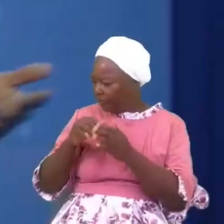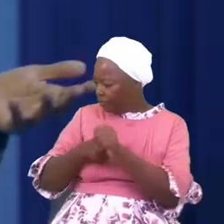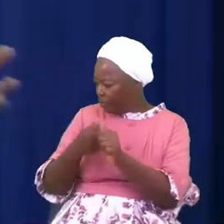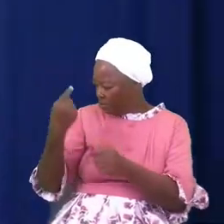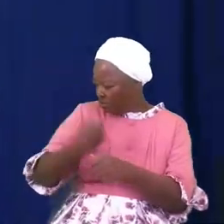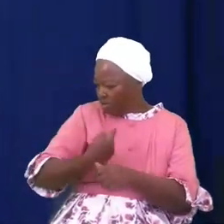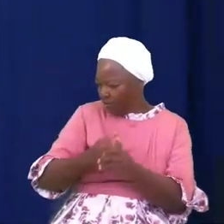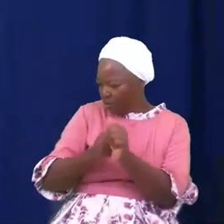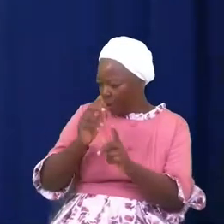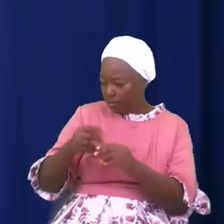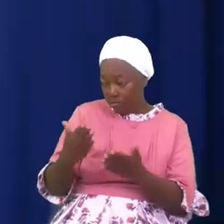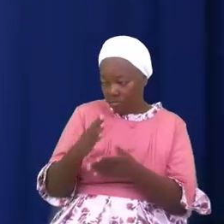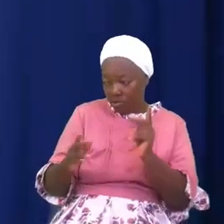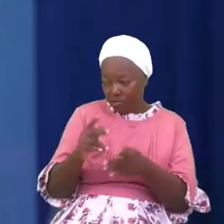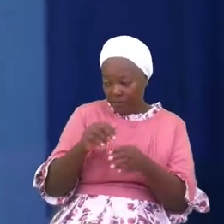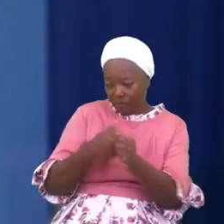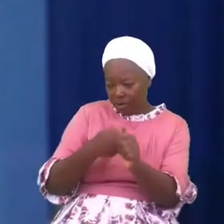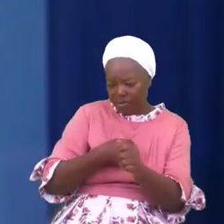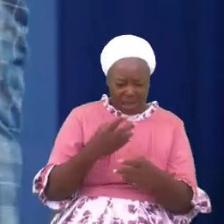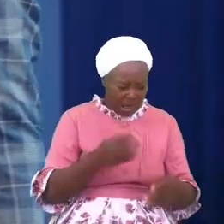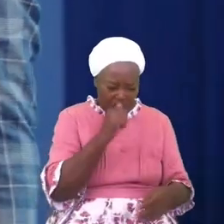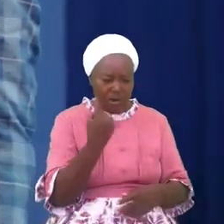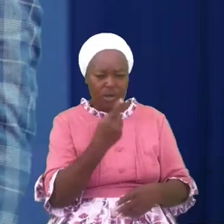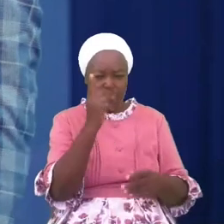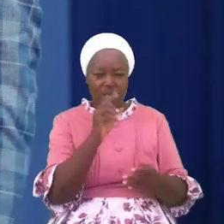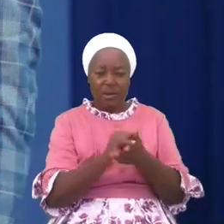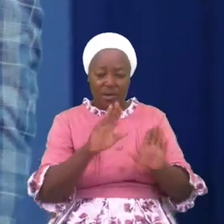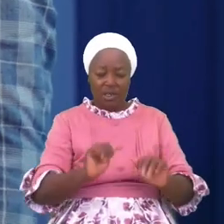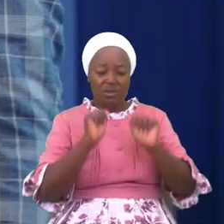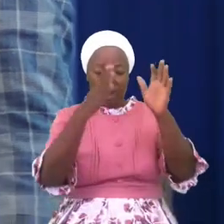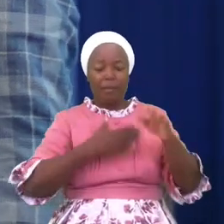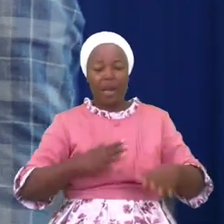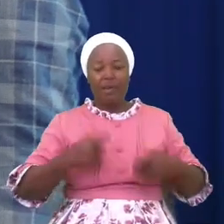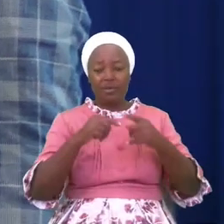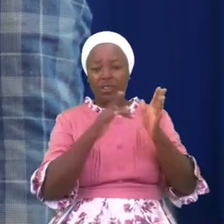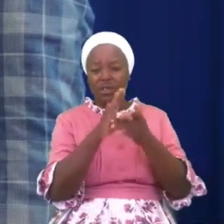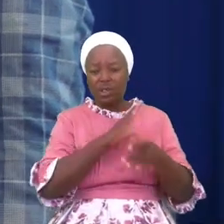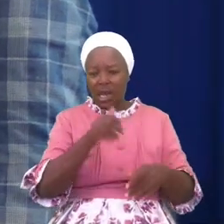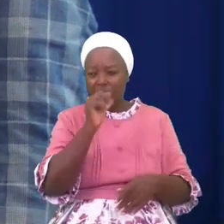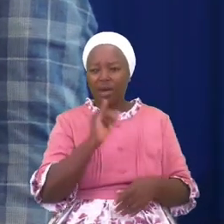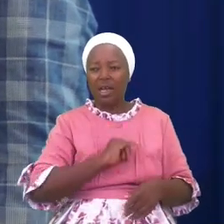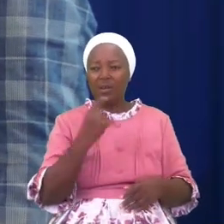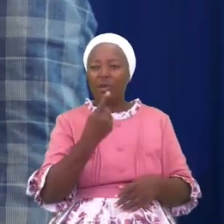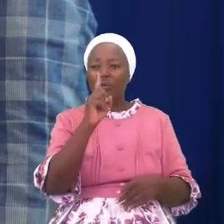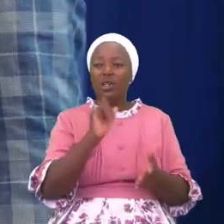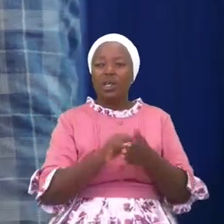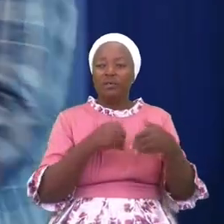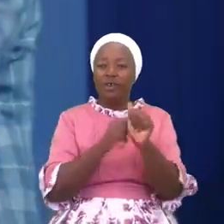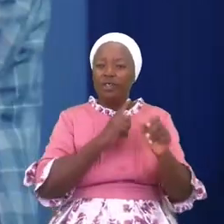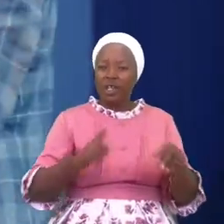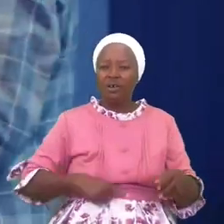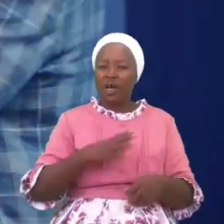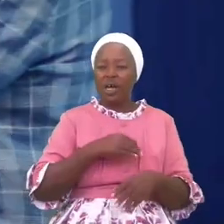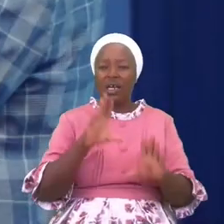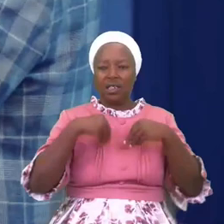I the only one that will follow the way of the Lord? He didn't look around. He didn't look around. He said, if I'm the only one in the whole